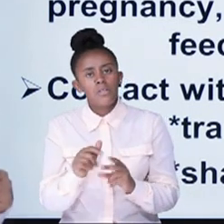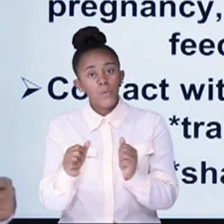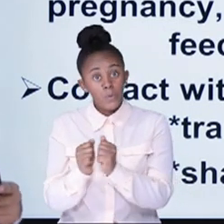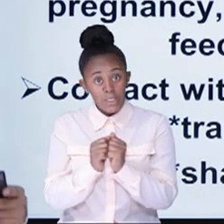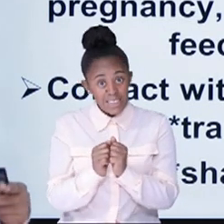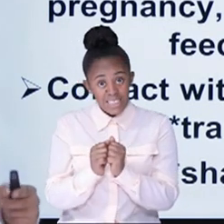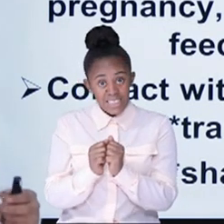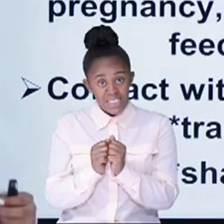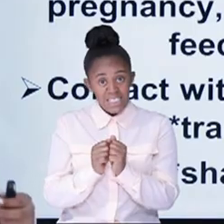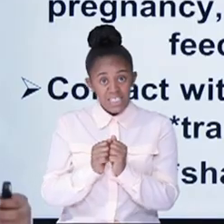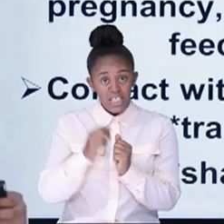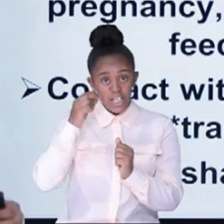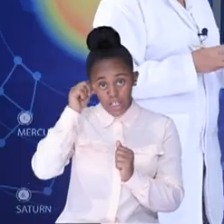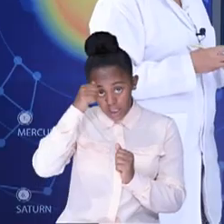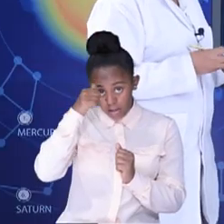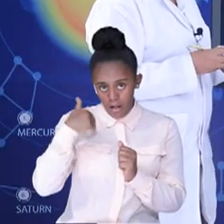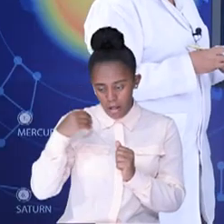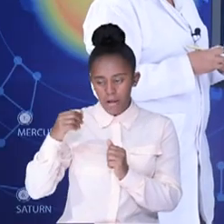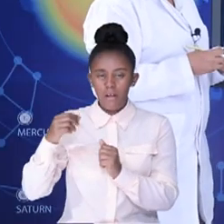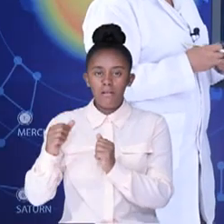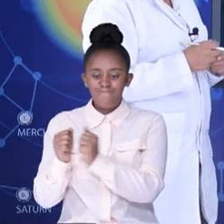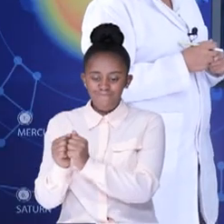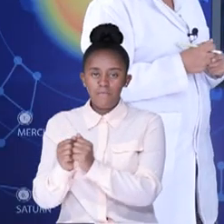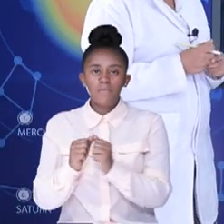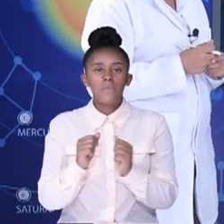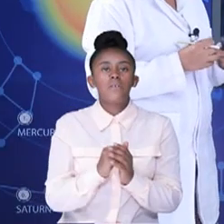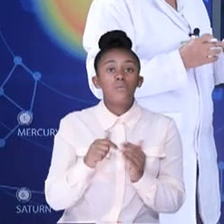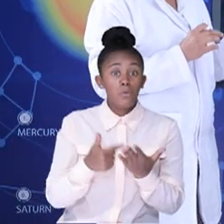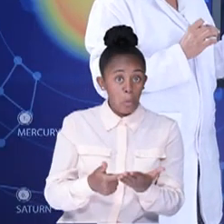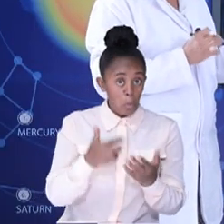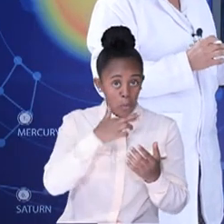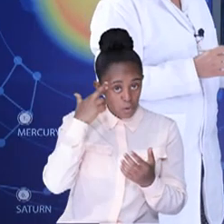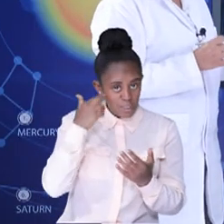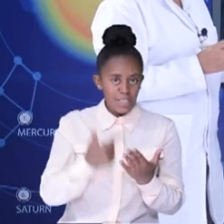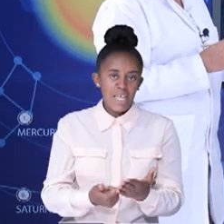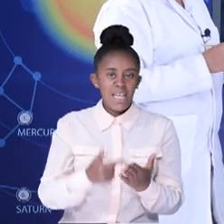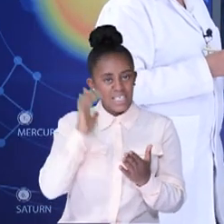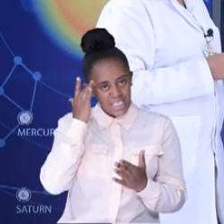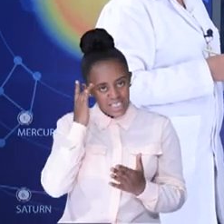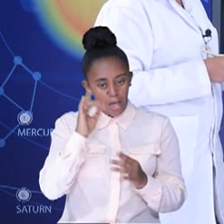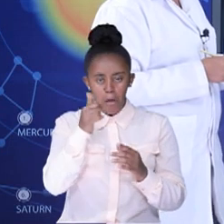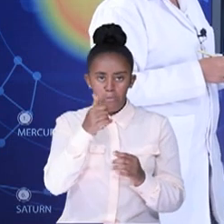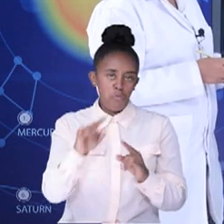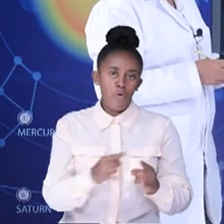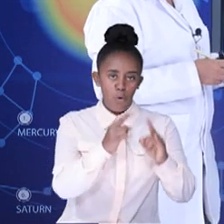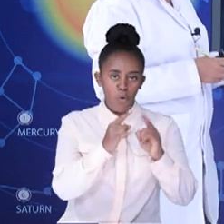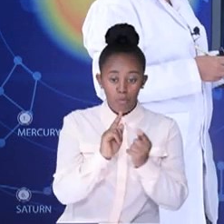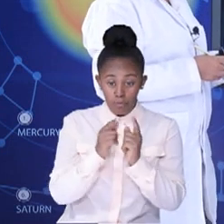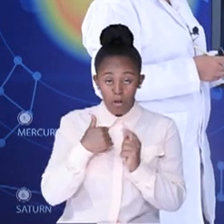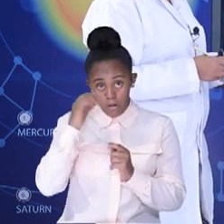with infected individual will cause the disease. This is the main mode of transmission